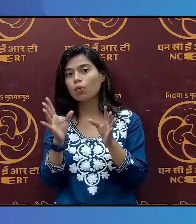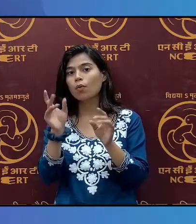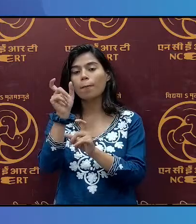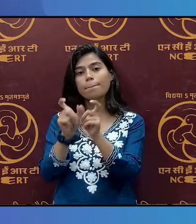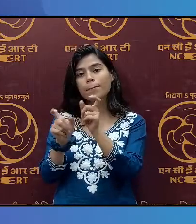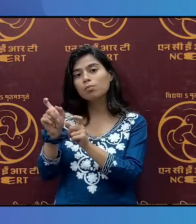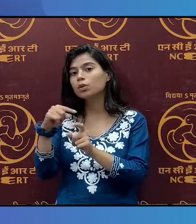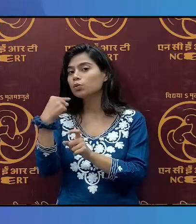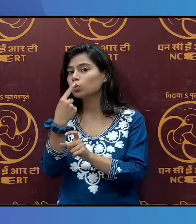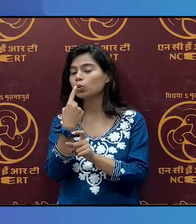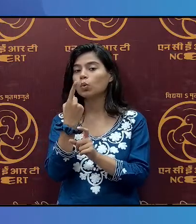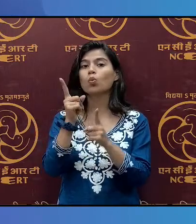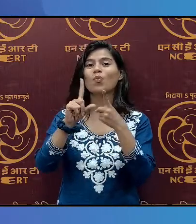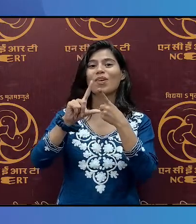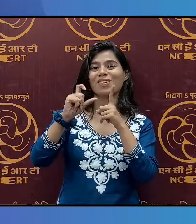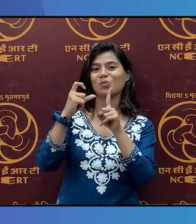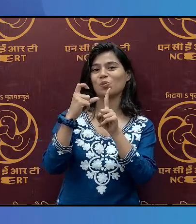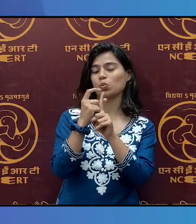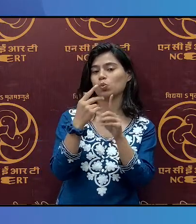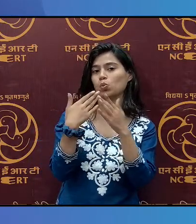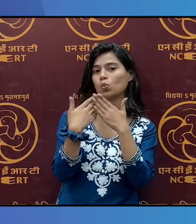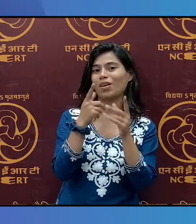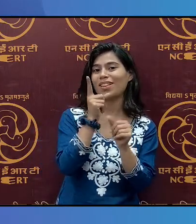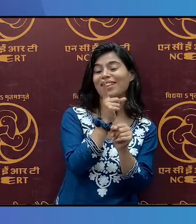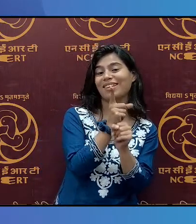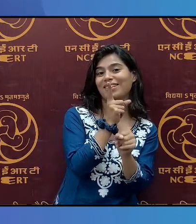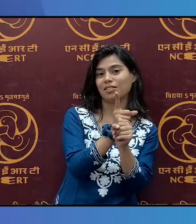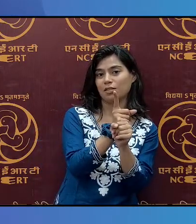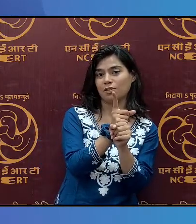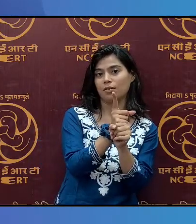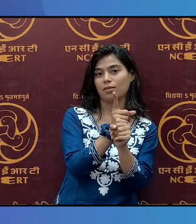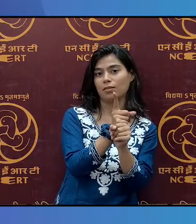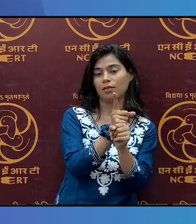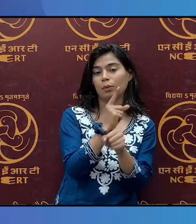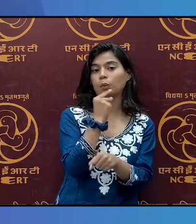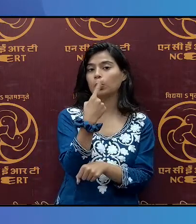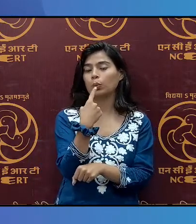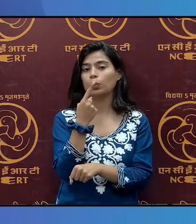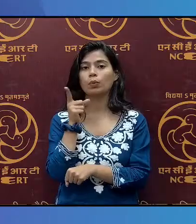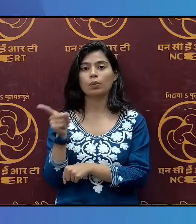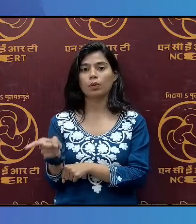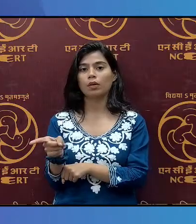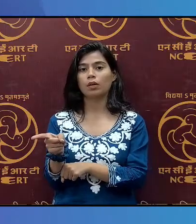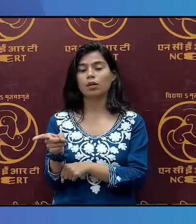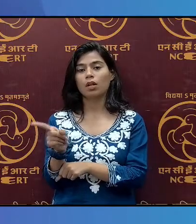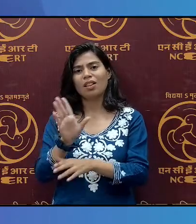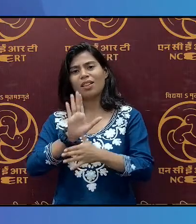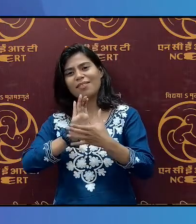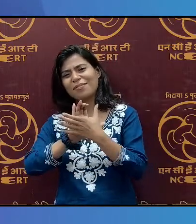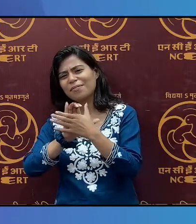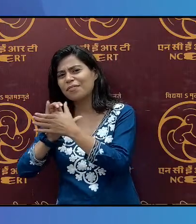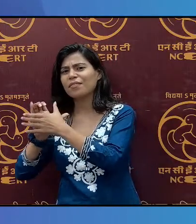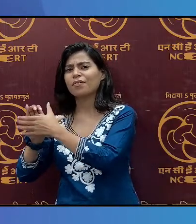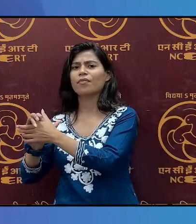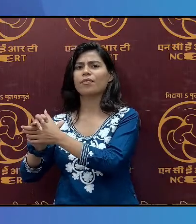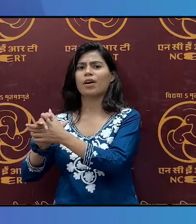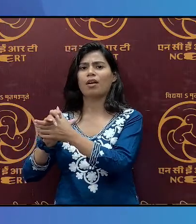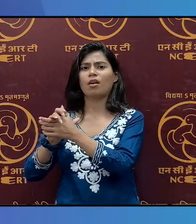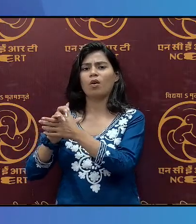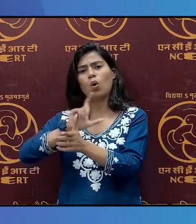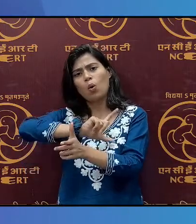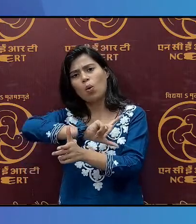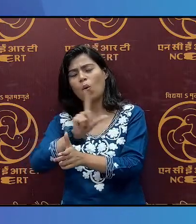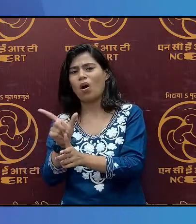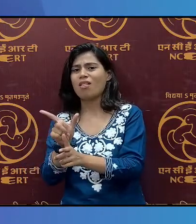is the educators, the teaching community. They should be friendly with, and they should be